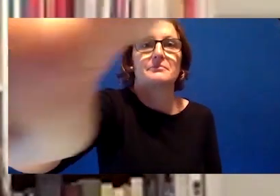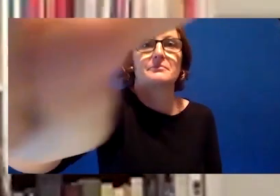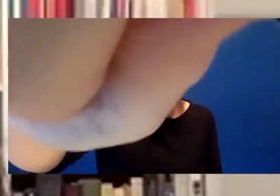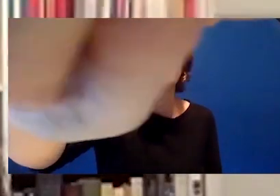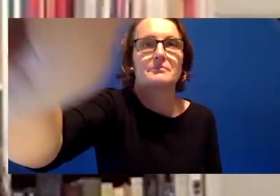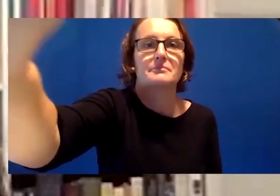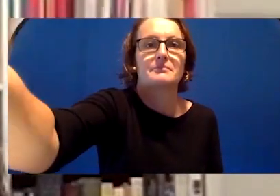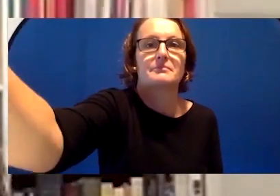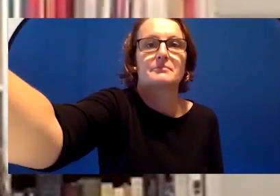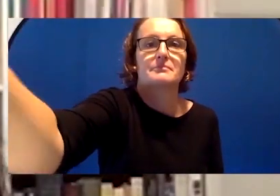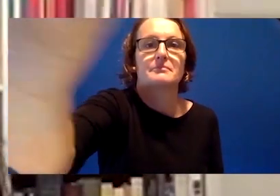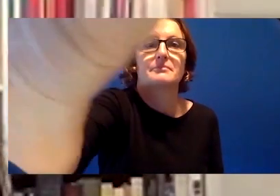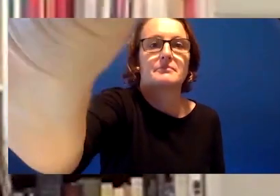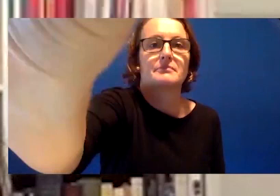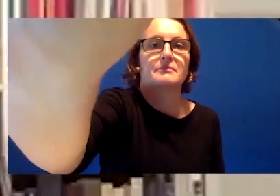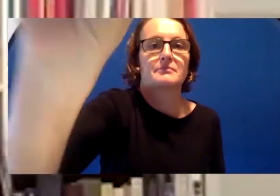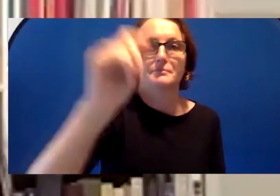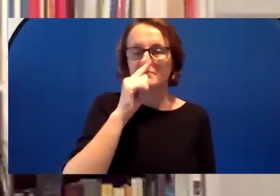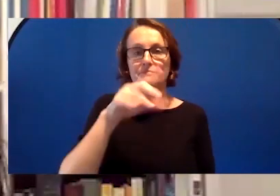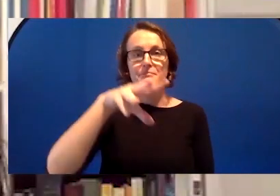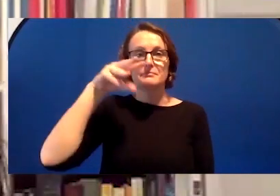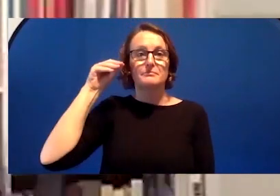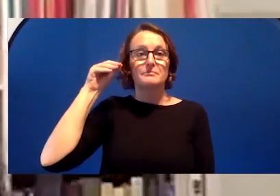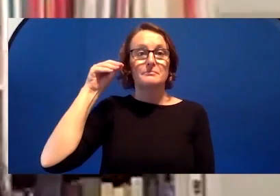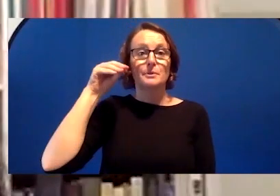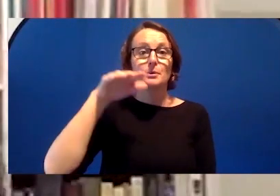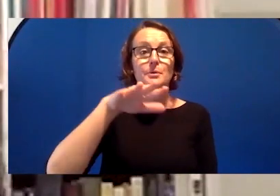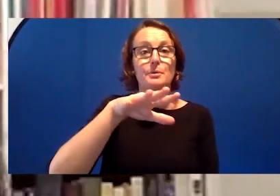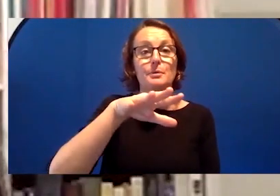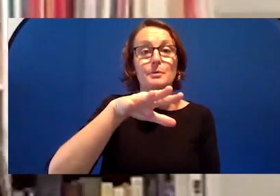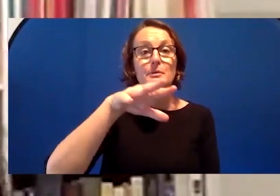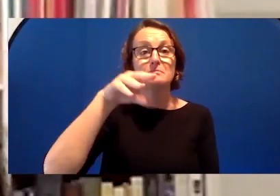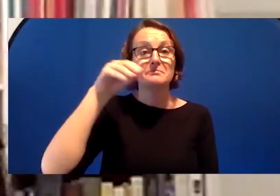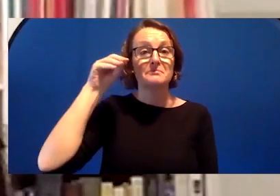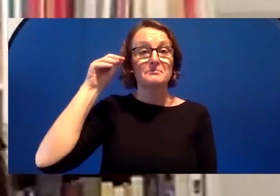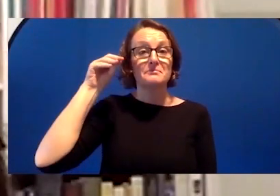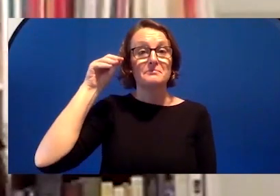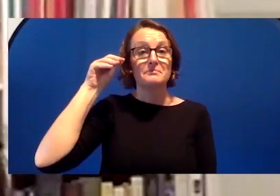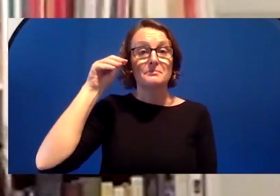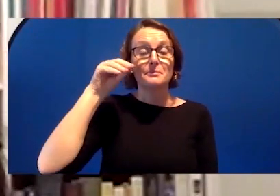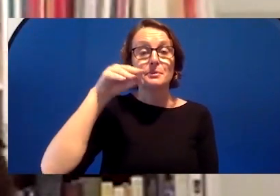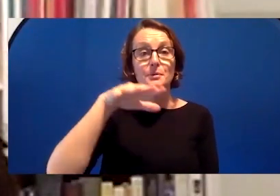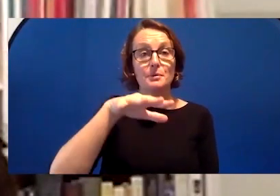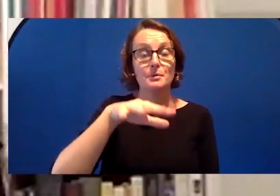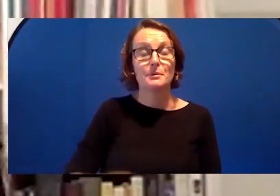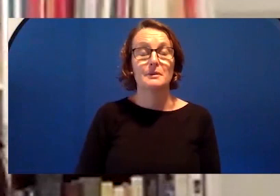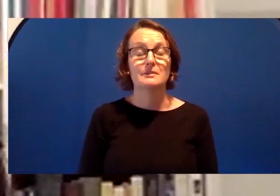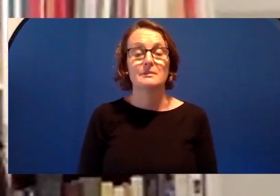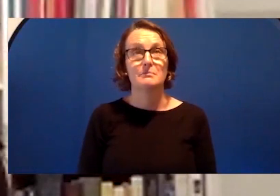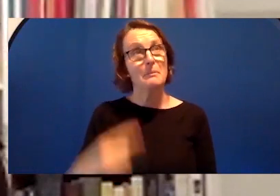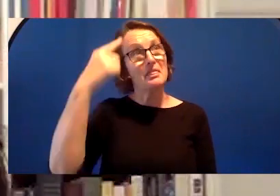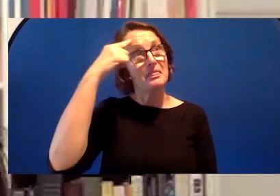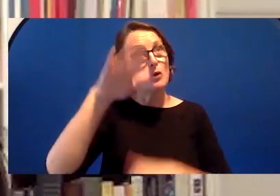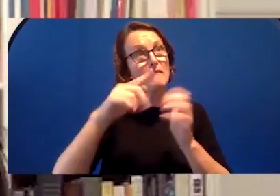as if you were a curious scientist observing the breath for the very first time. Without